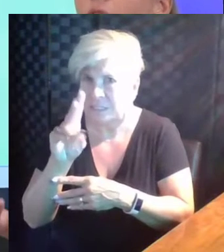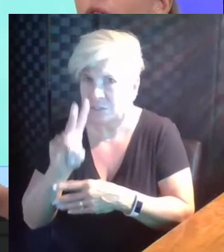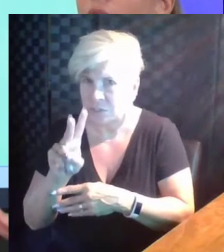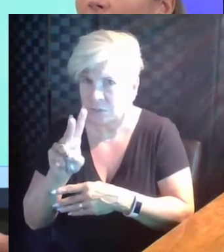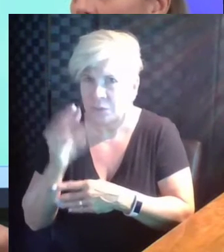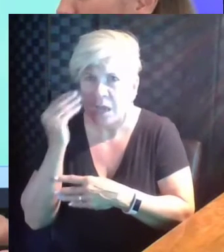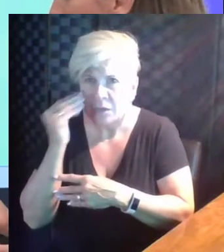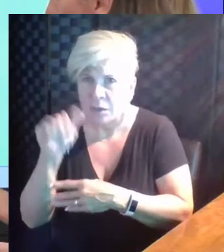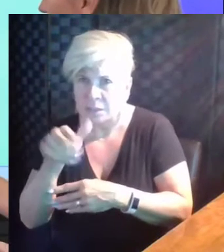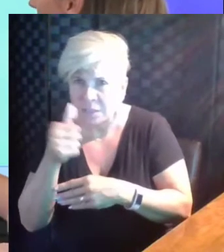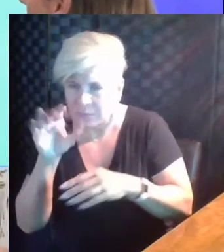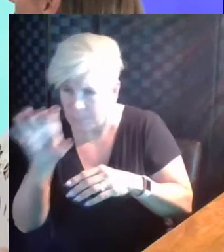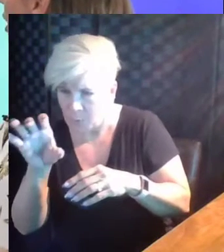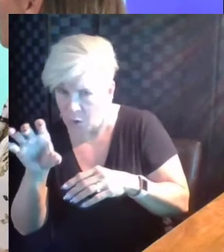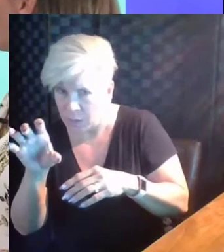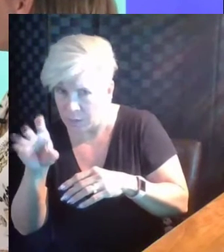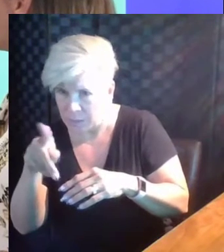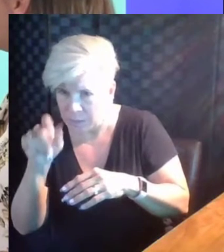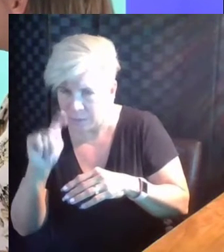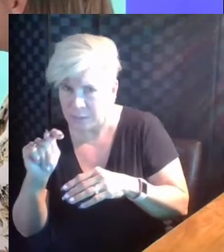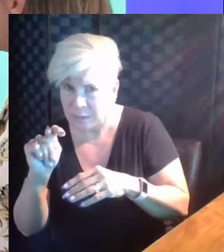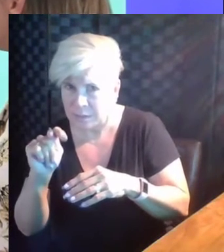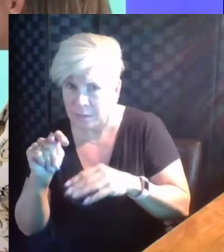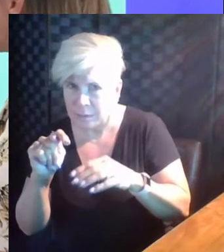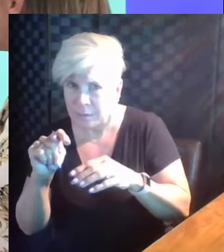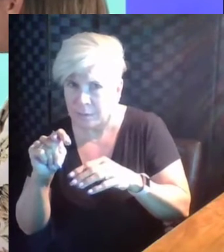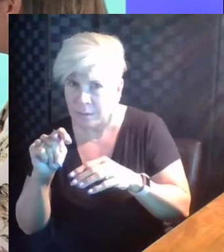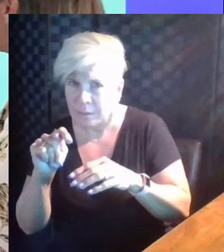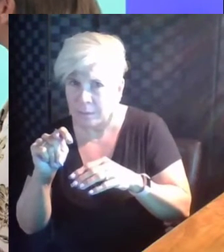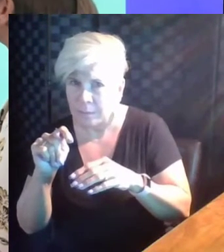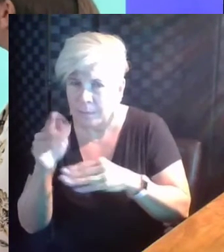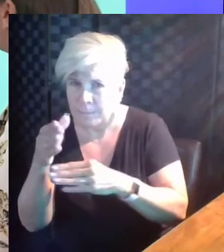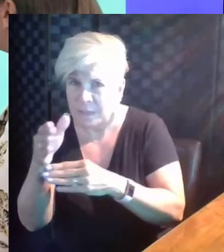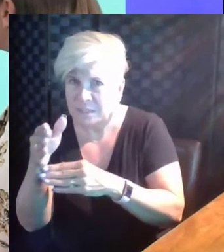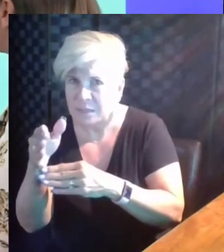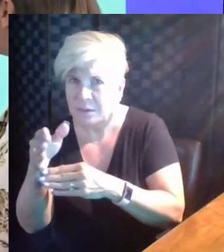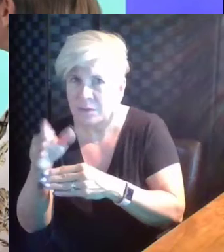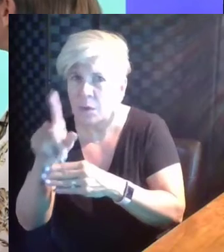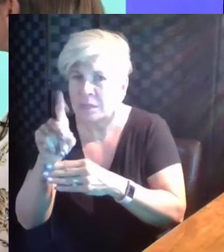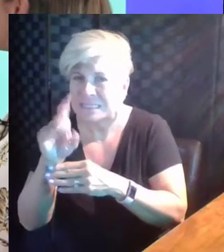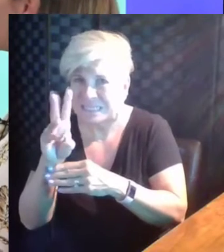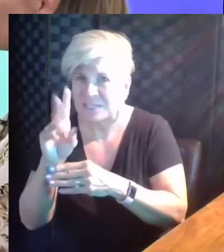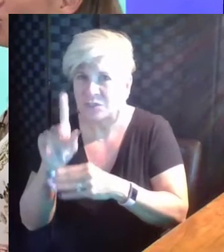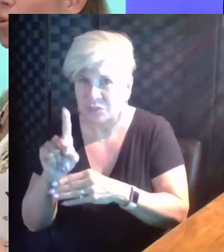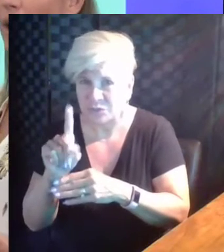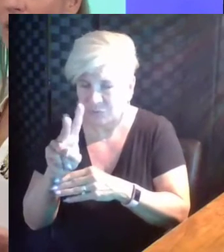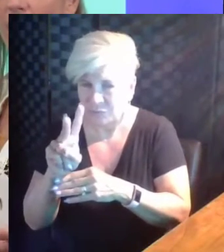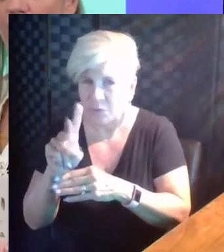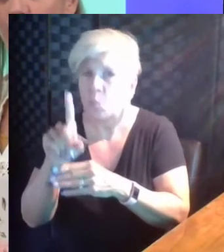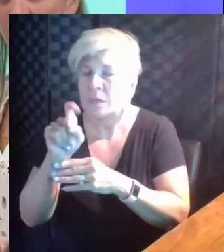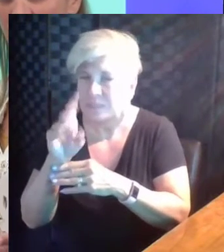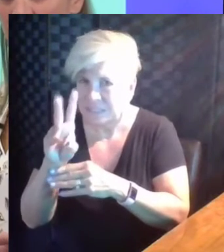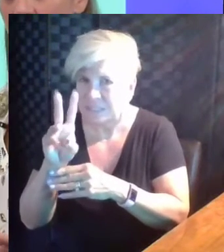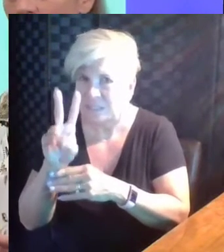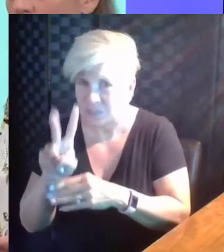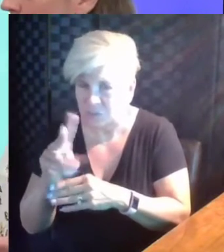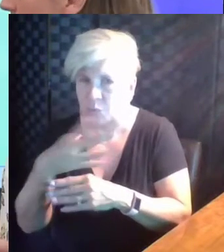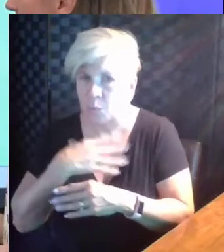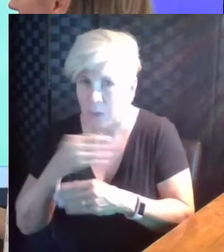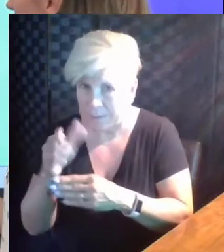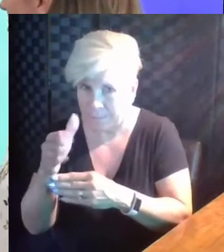162. So I know that the other part of my minnows, my minnows in the pond, is 162 white cloud